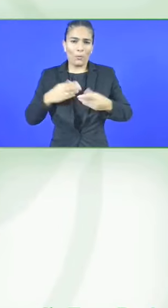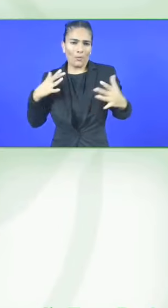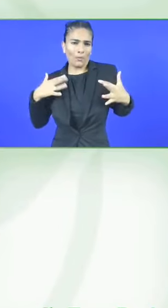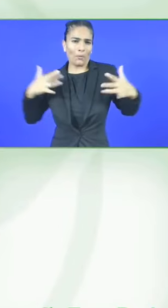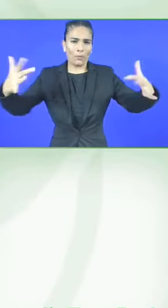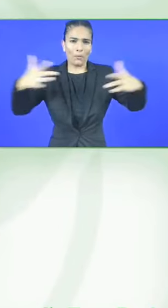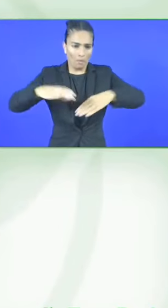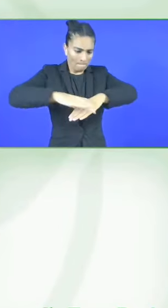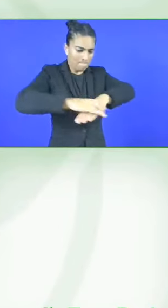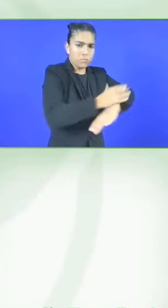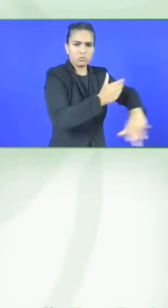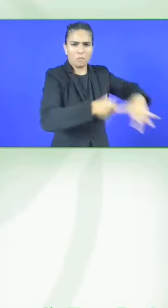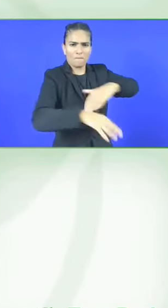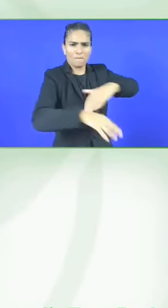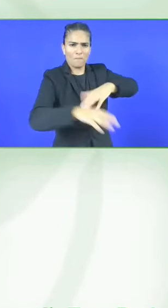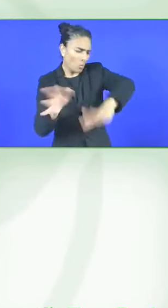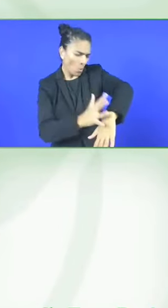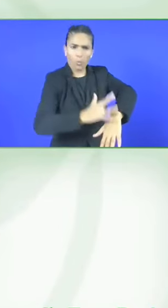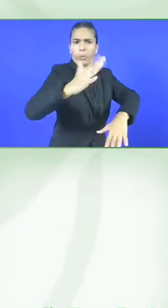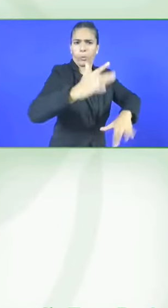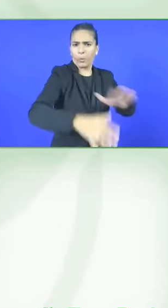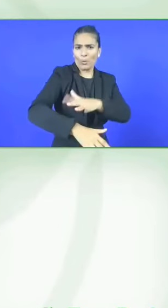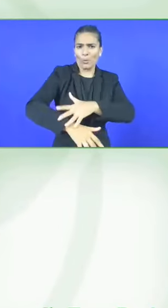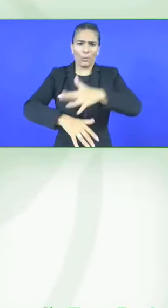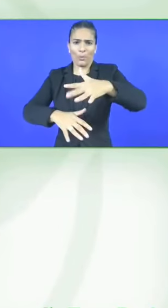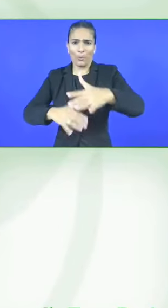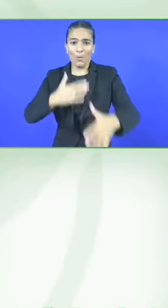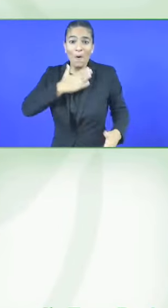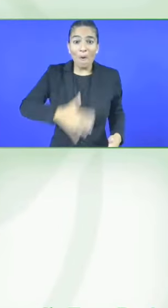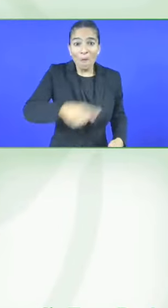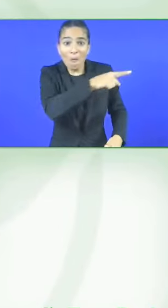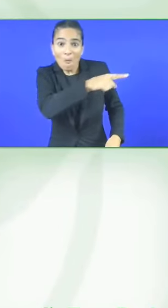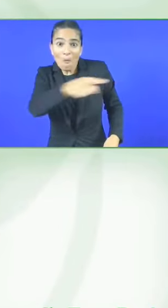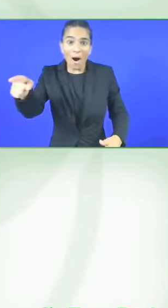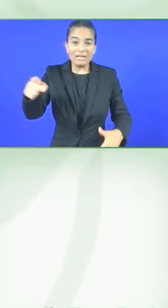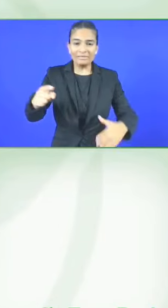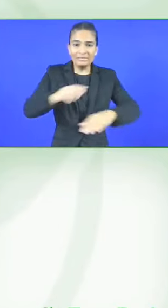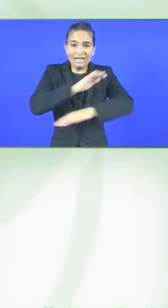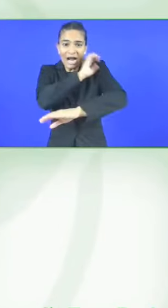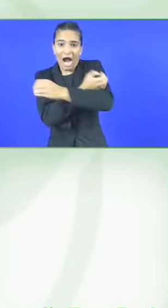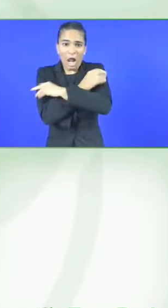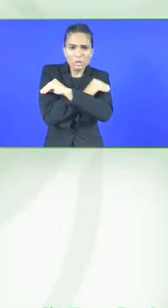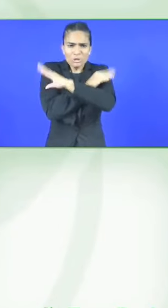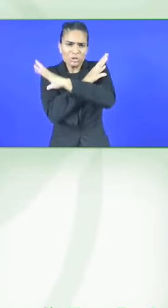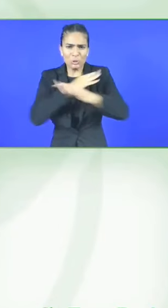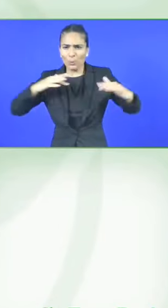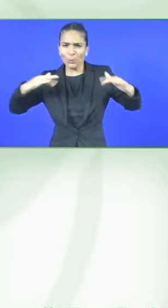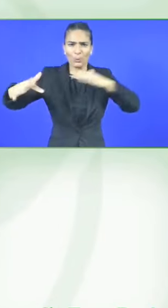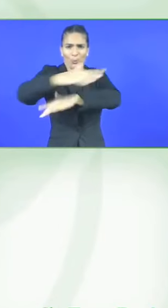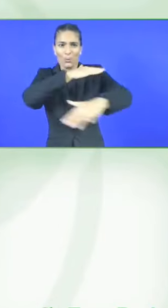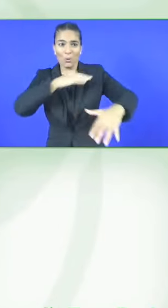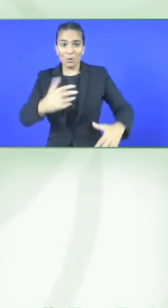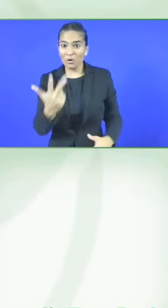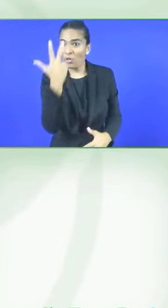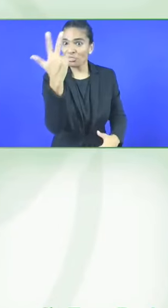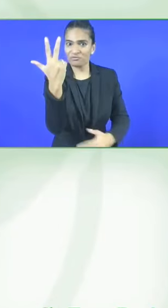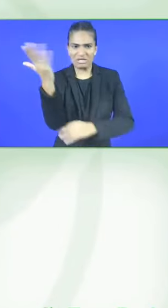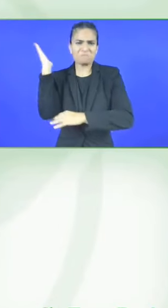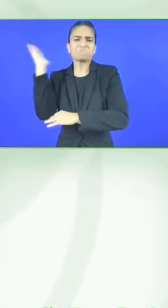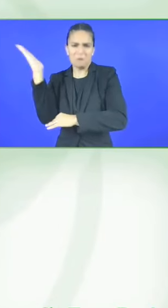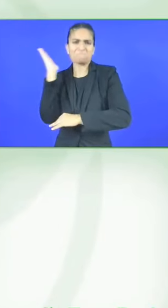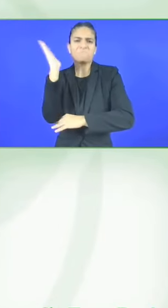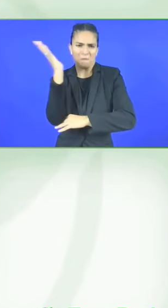singing, and then after the awards, we will be having dinner. It's actually a really, really good night. It's enjoyable for